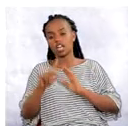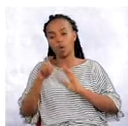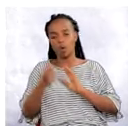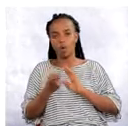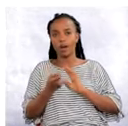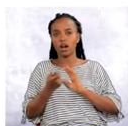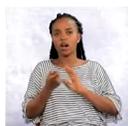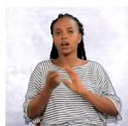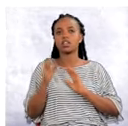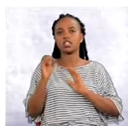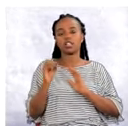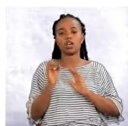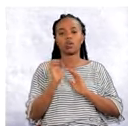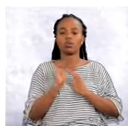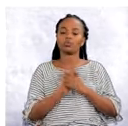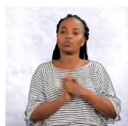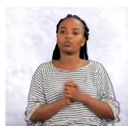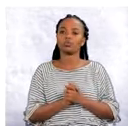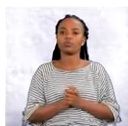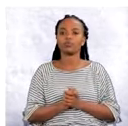comma 0.